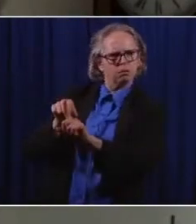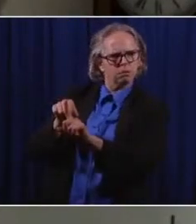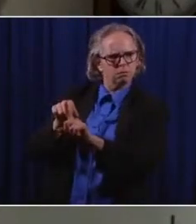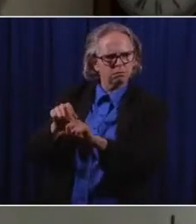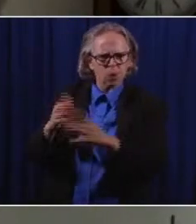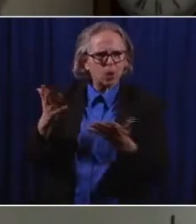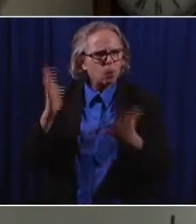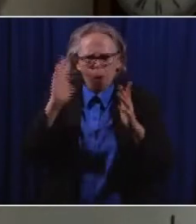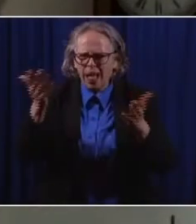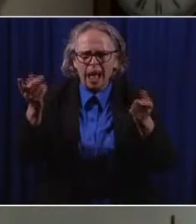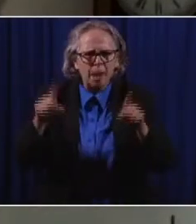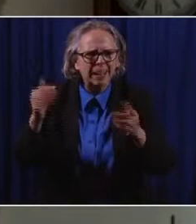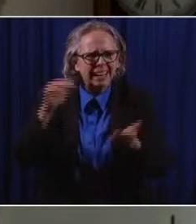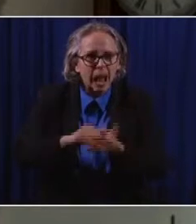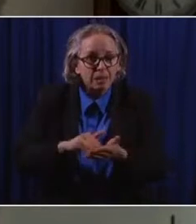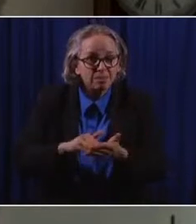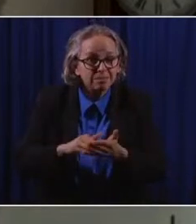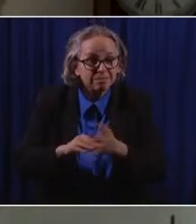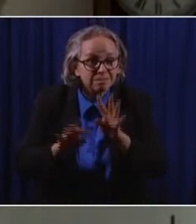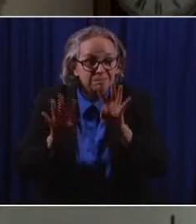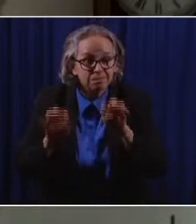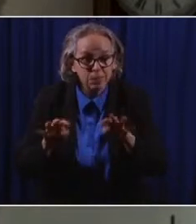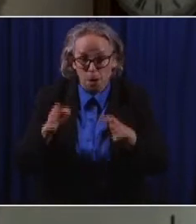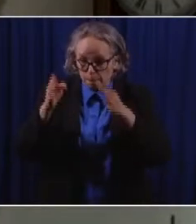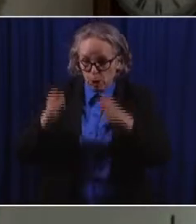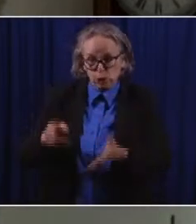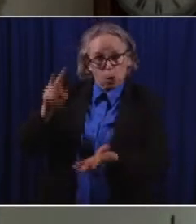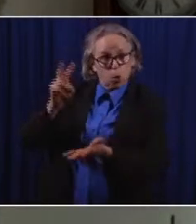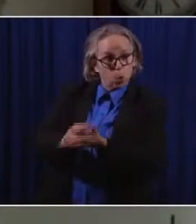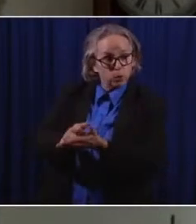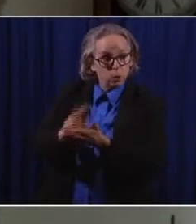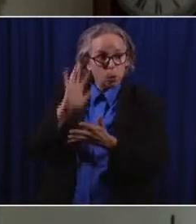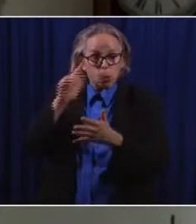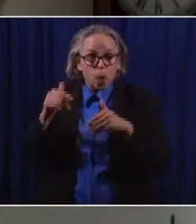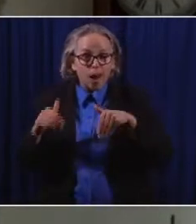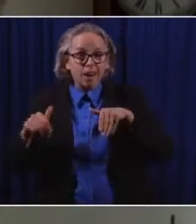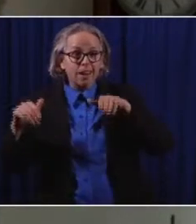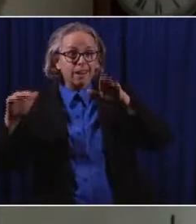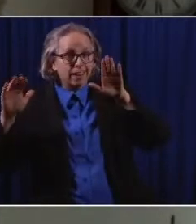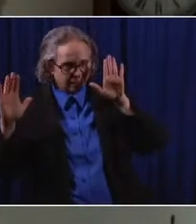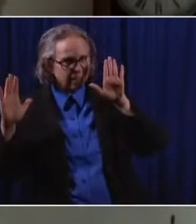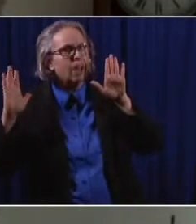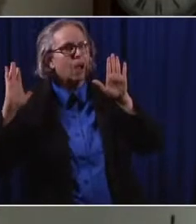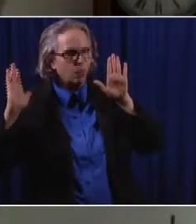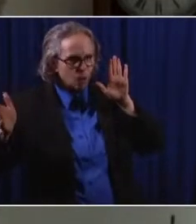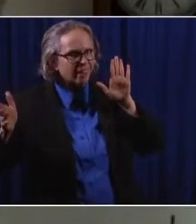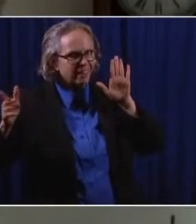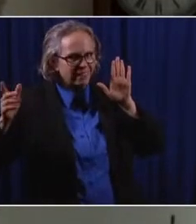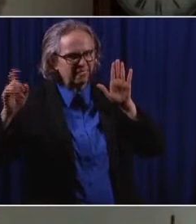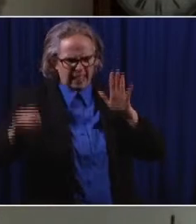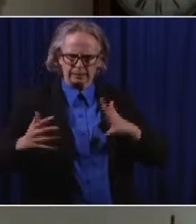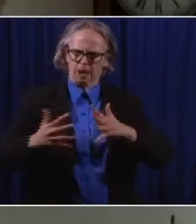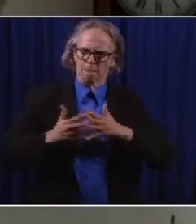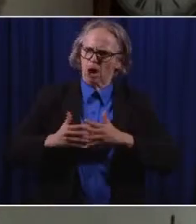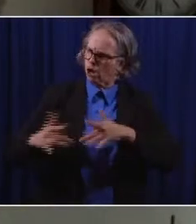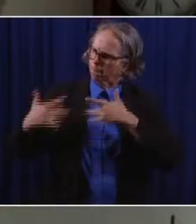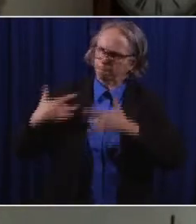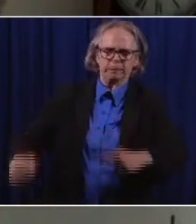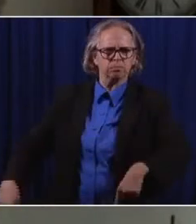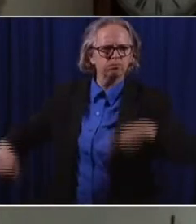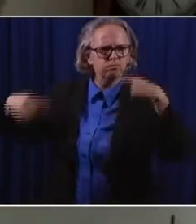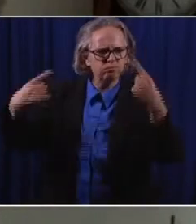This is what we do as Americans. So, this is what we do. And this is what we